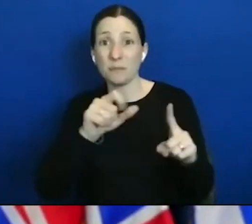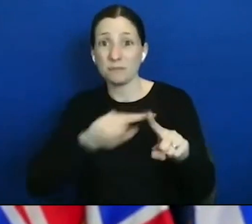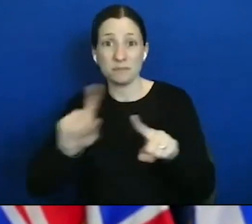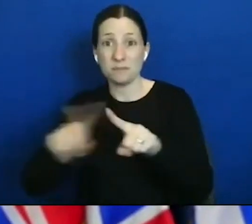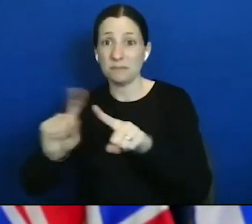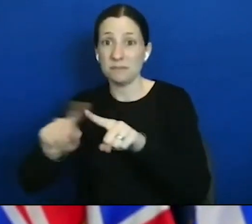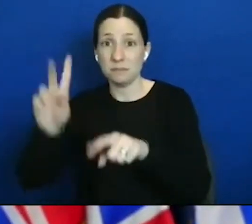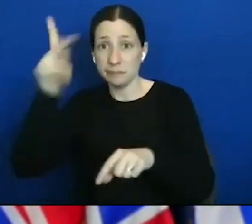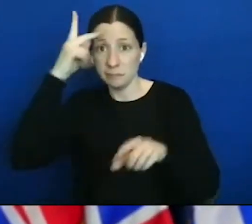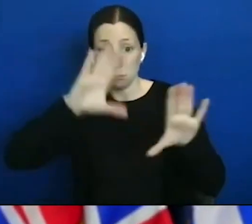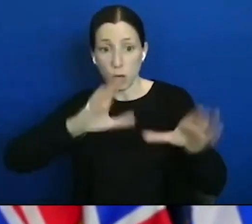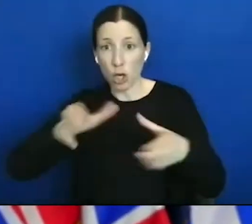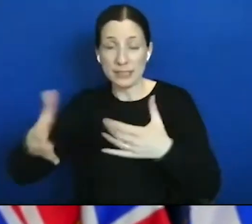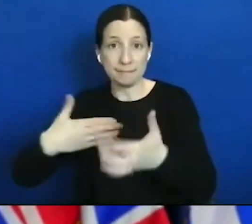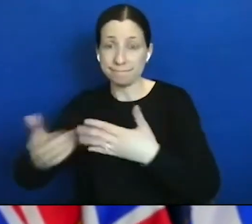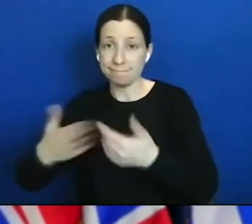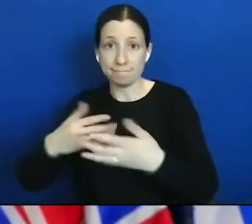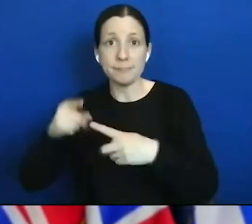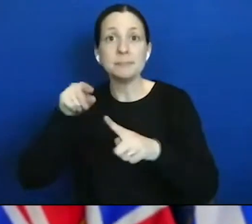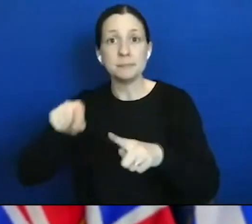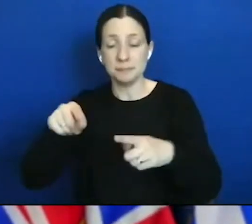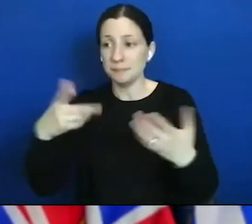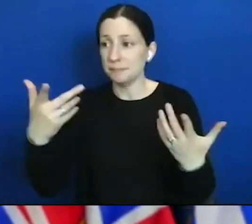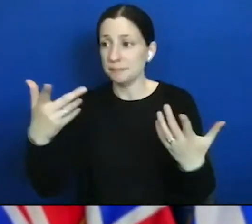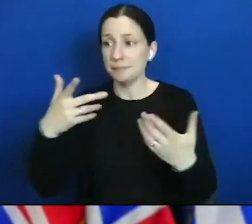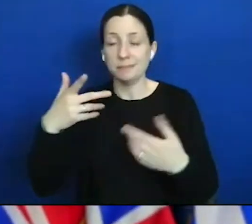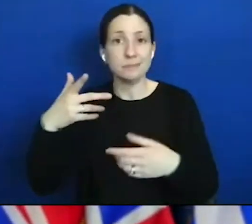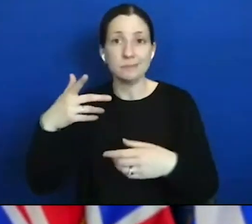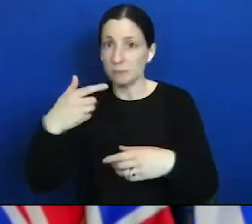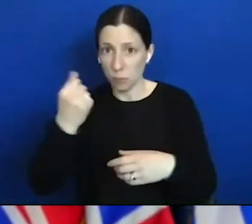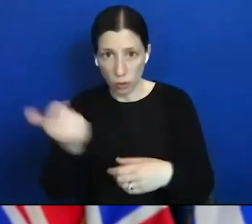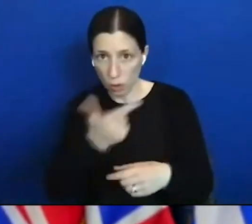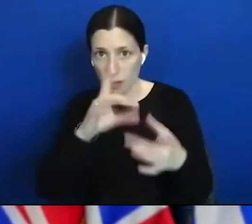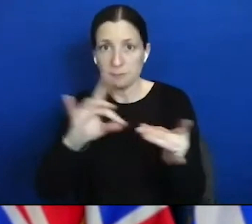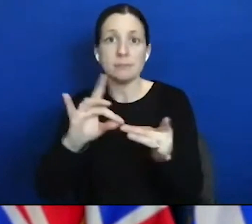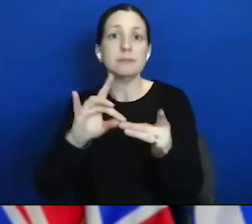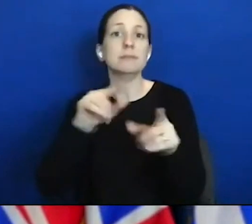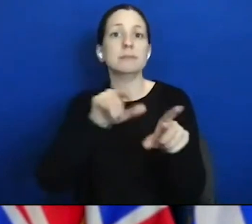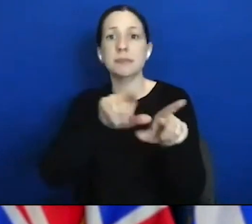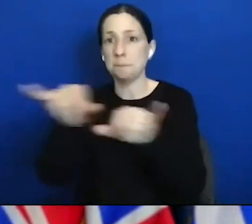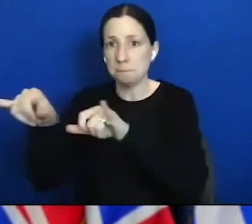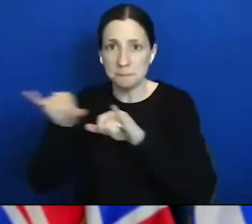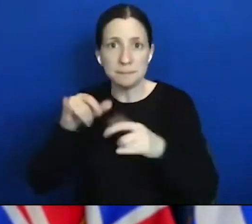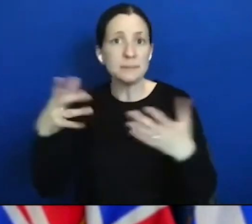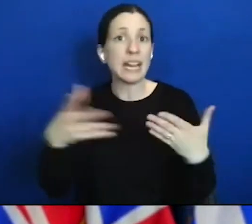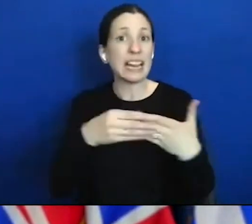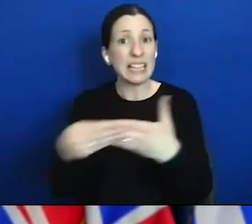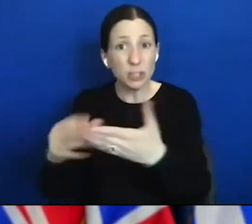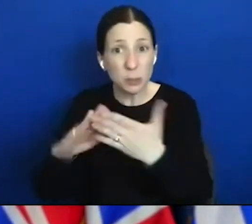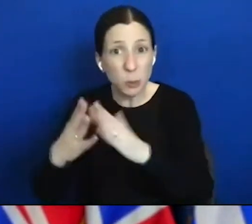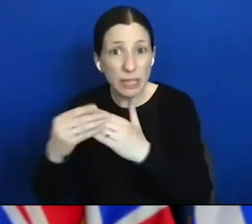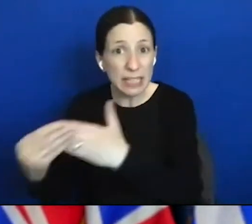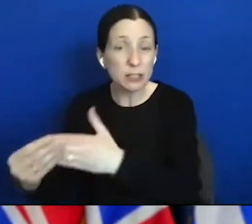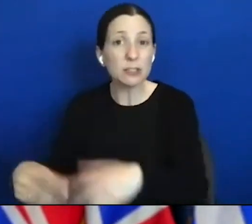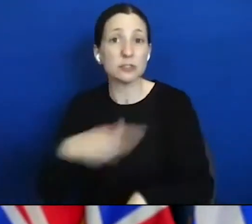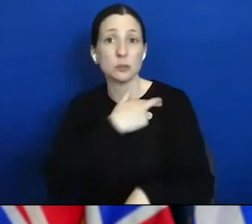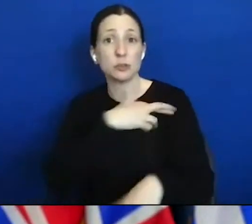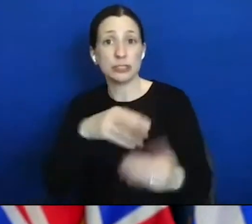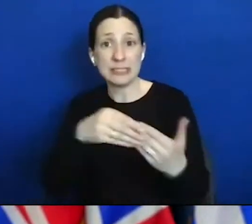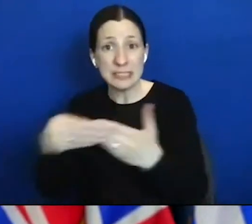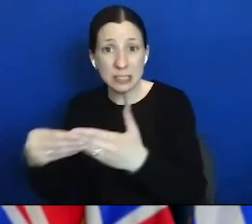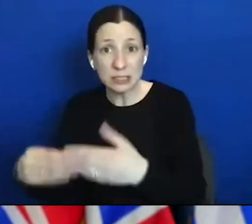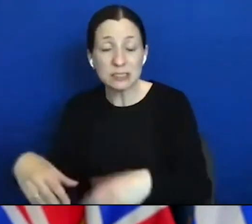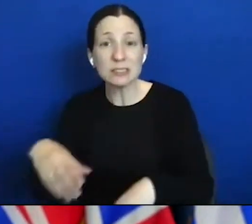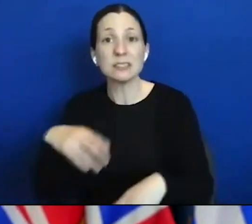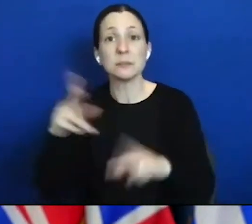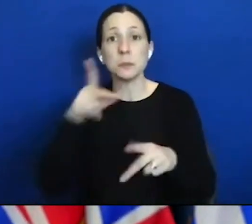Surrey, people in the community, religious leaders, leaders of faith communities everywhere, of mosques,